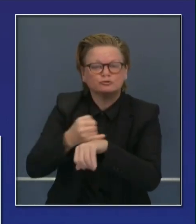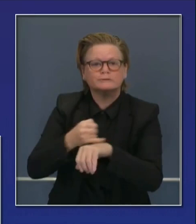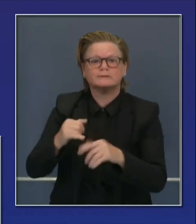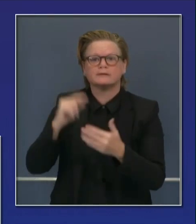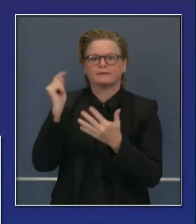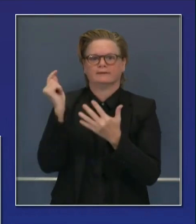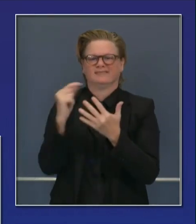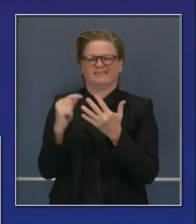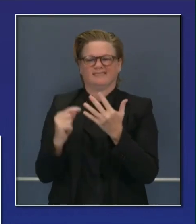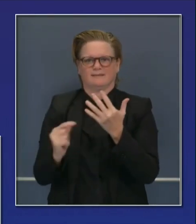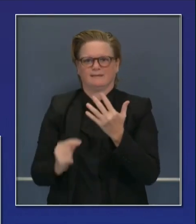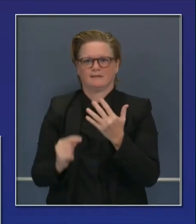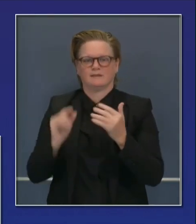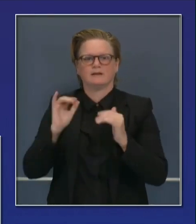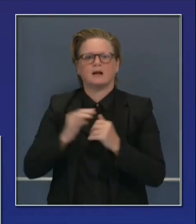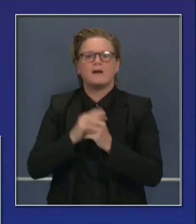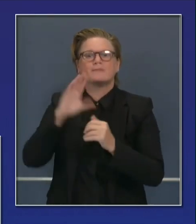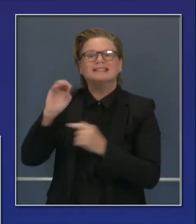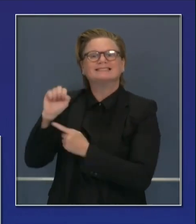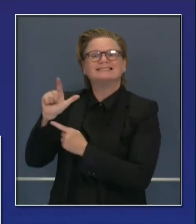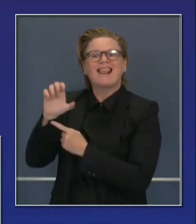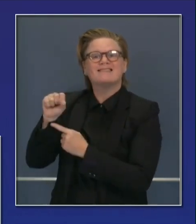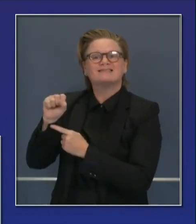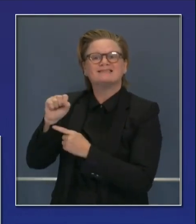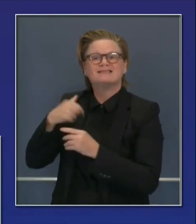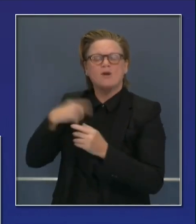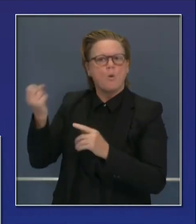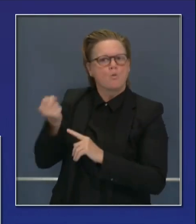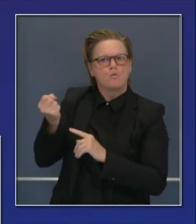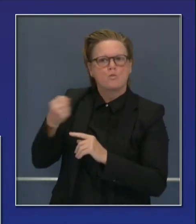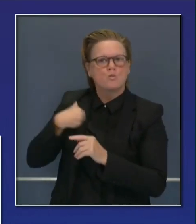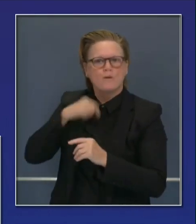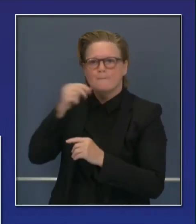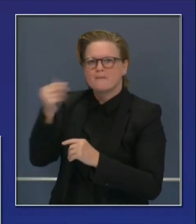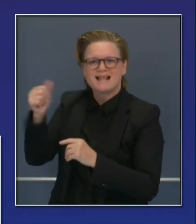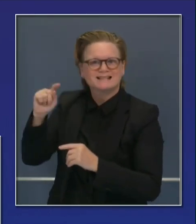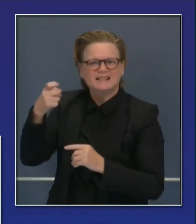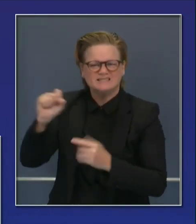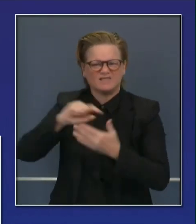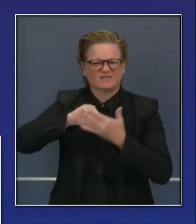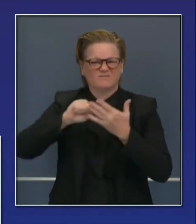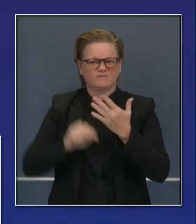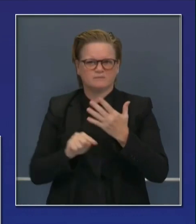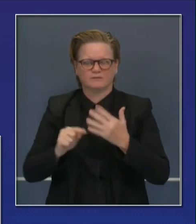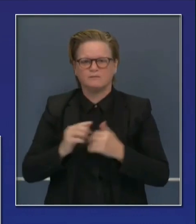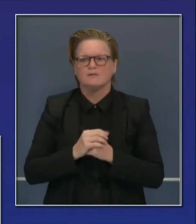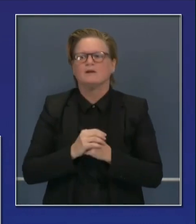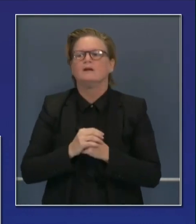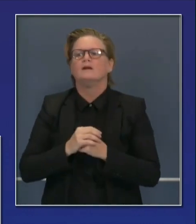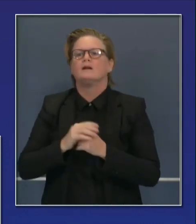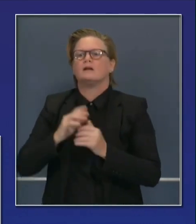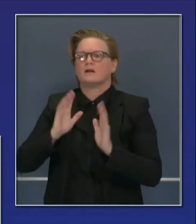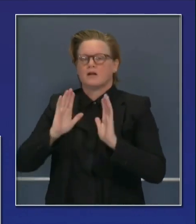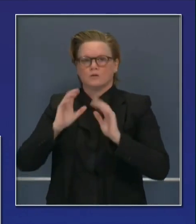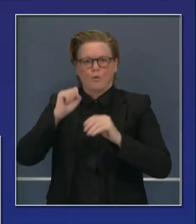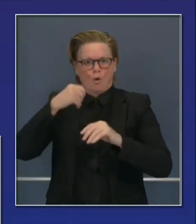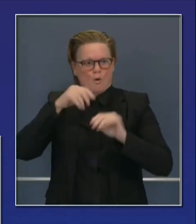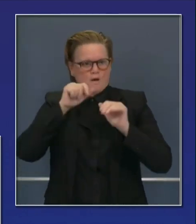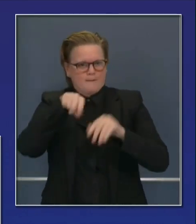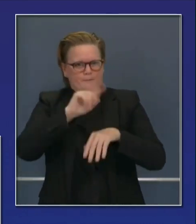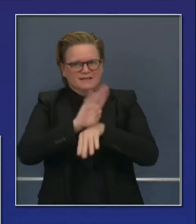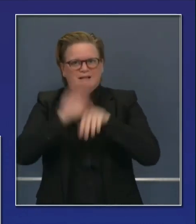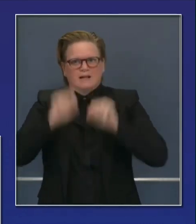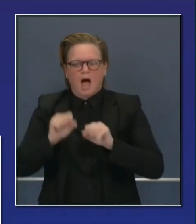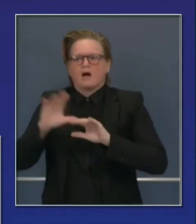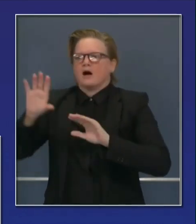as float those dollars that are otherwise due to the state and allow the businesses that are being